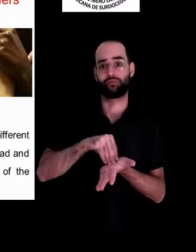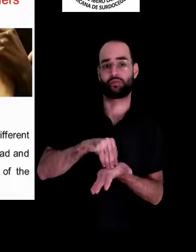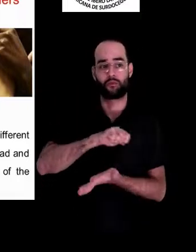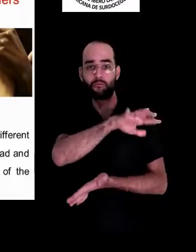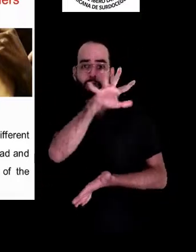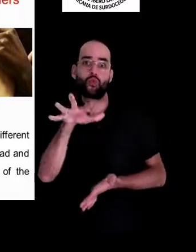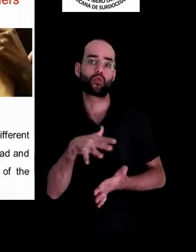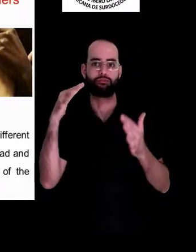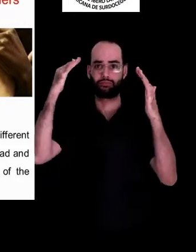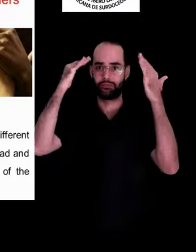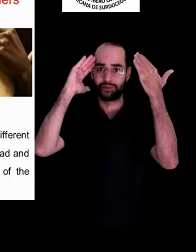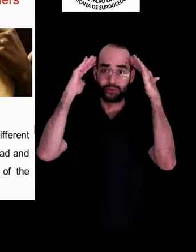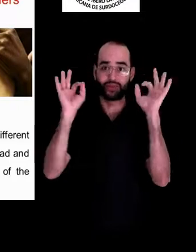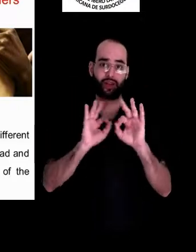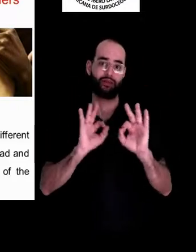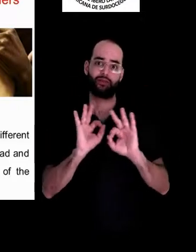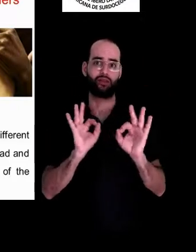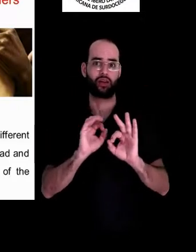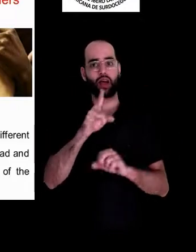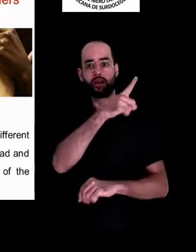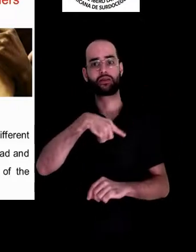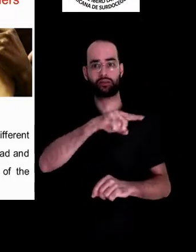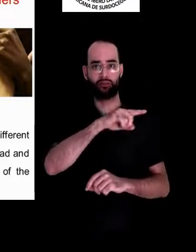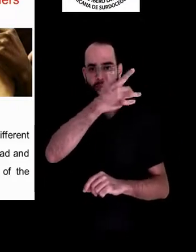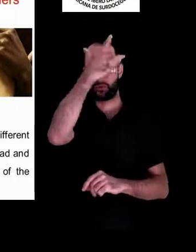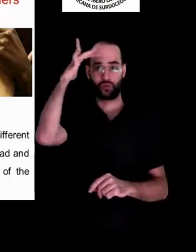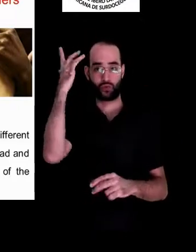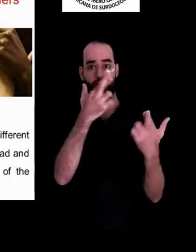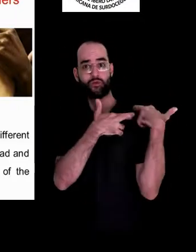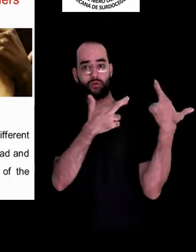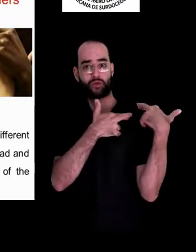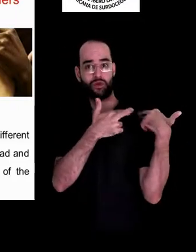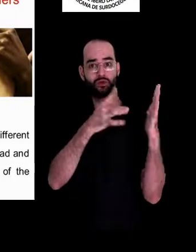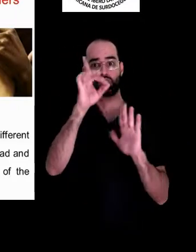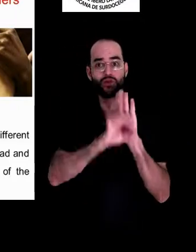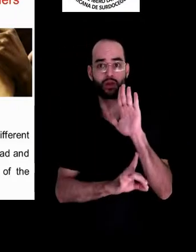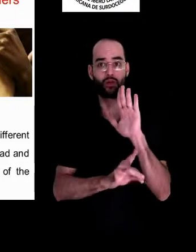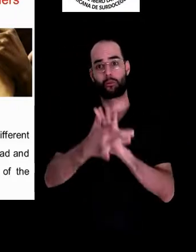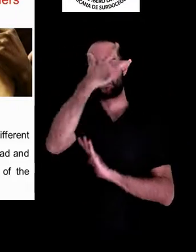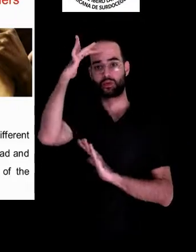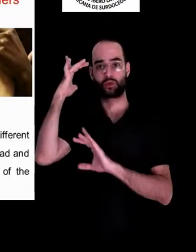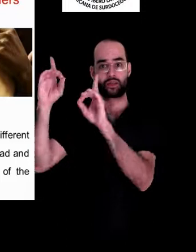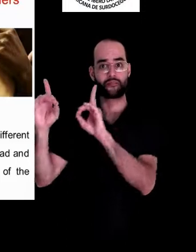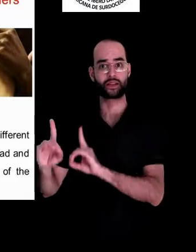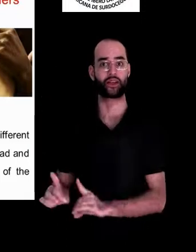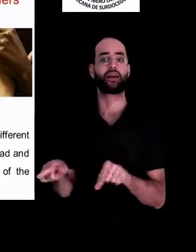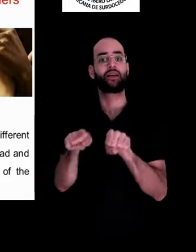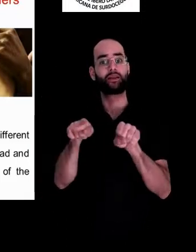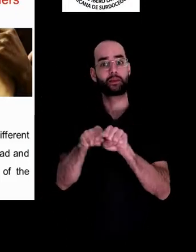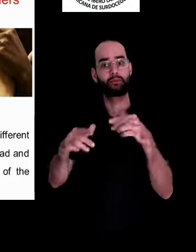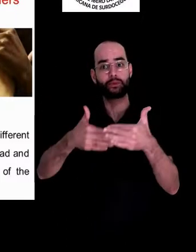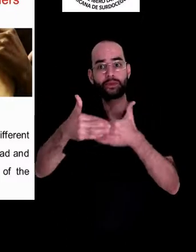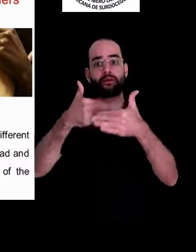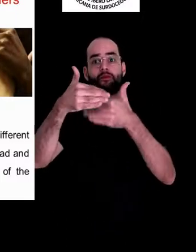information. On the right is a color photograph of four hands showing that you are using